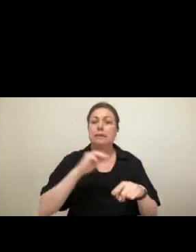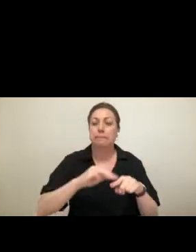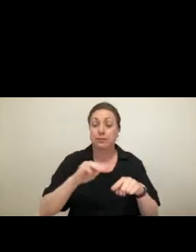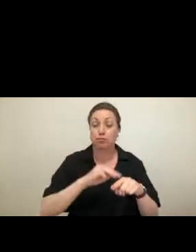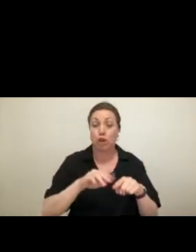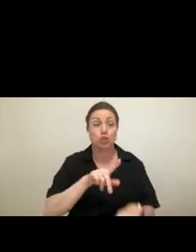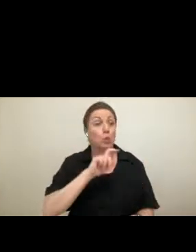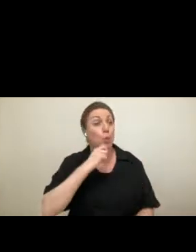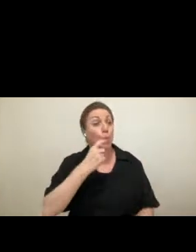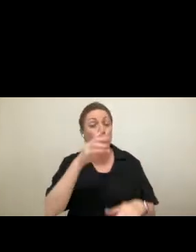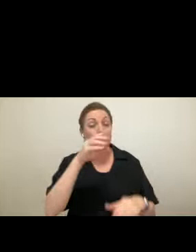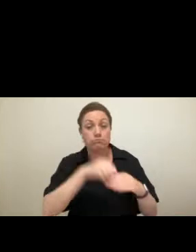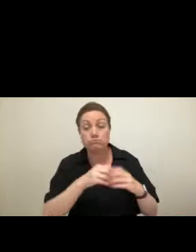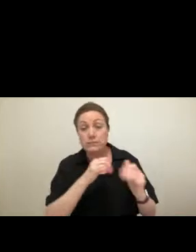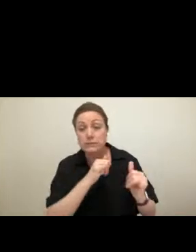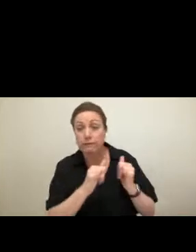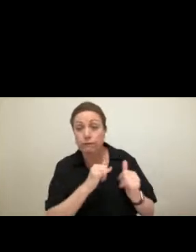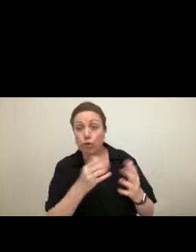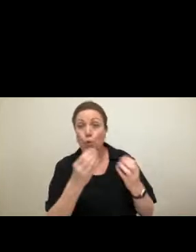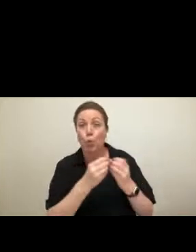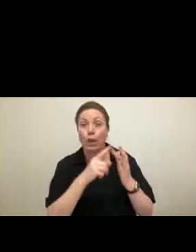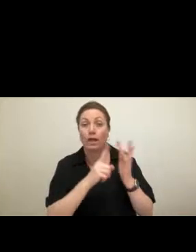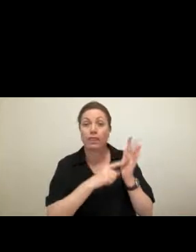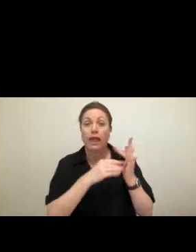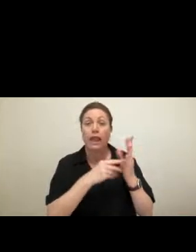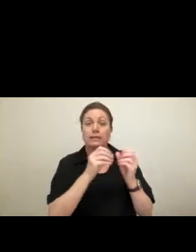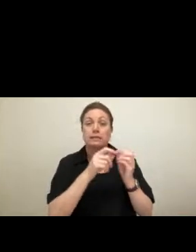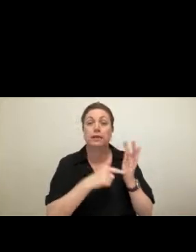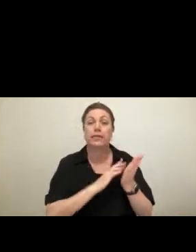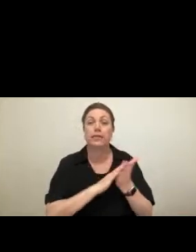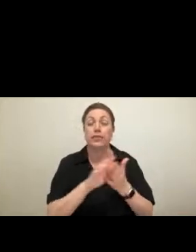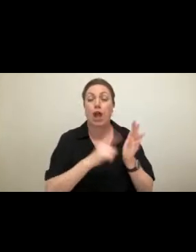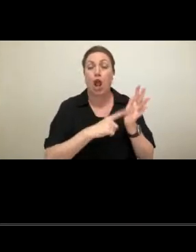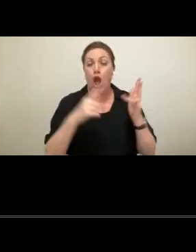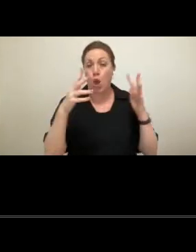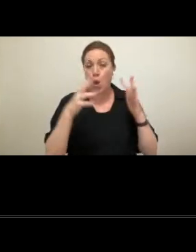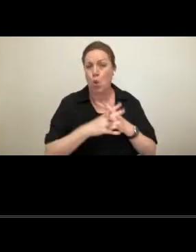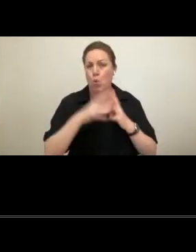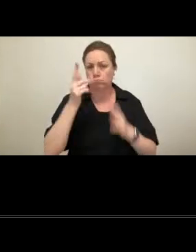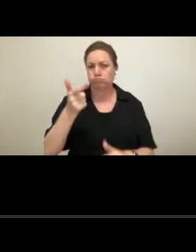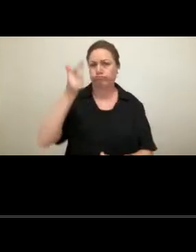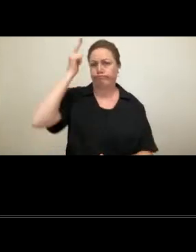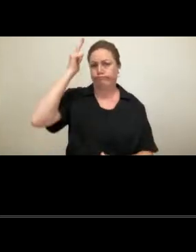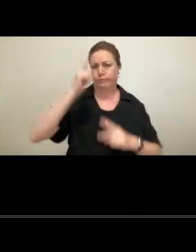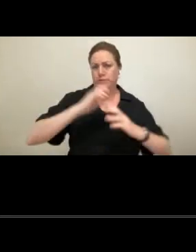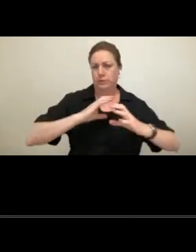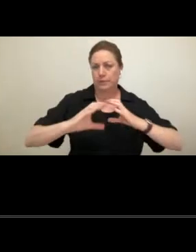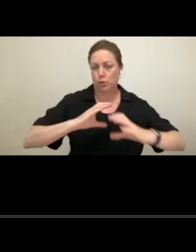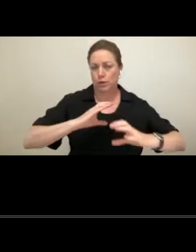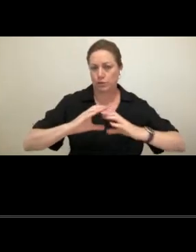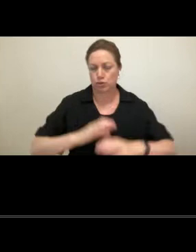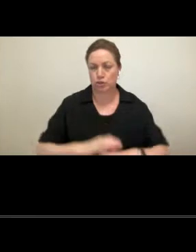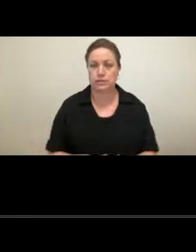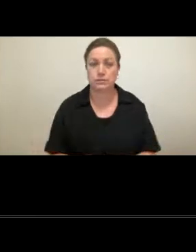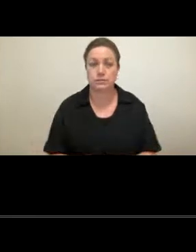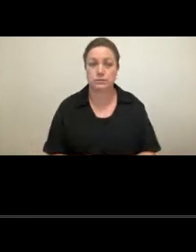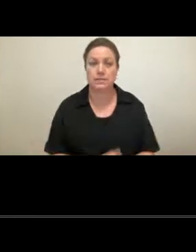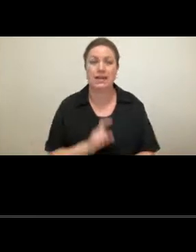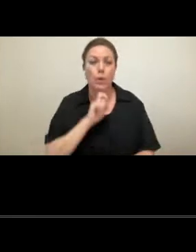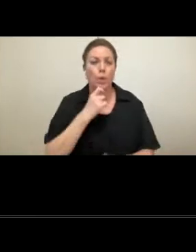Elizabeth Lowe, the Senior Manager of Communications, and discuss what is different about public art